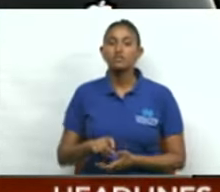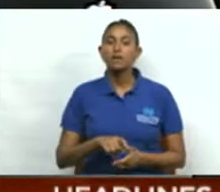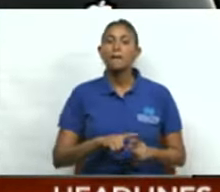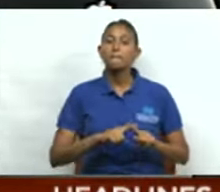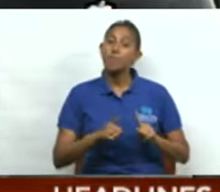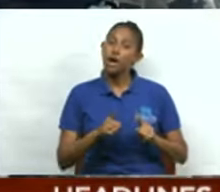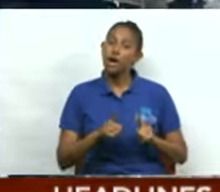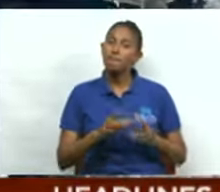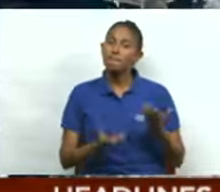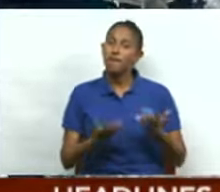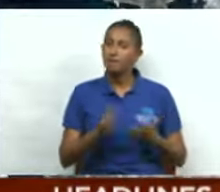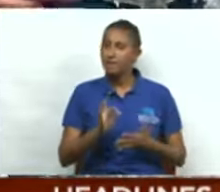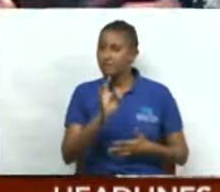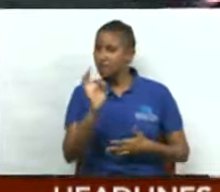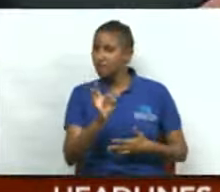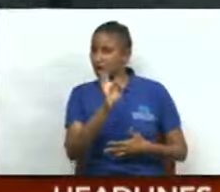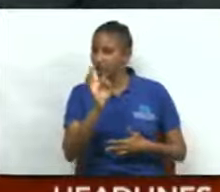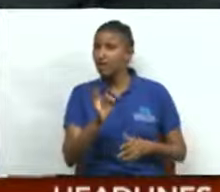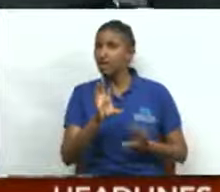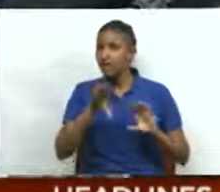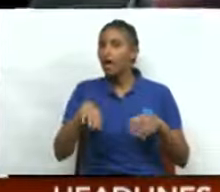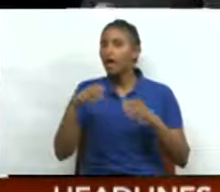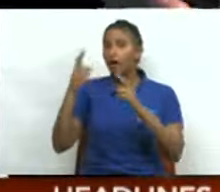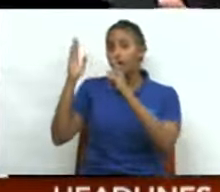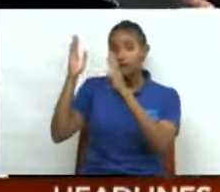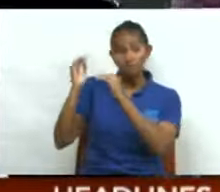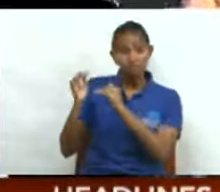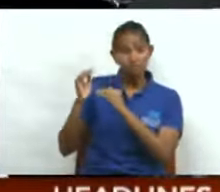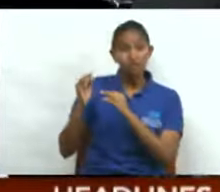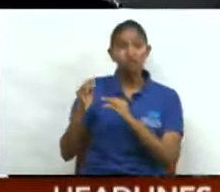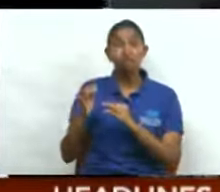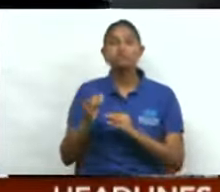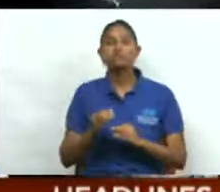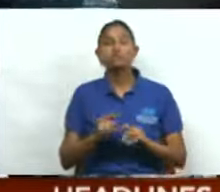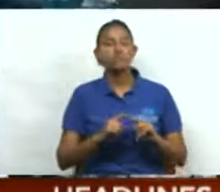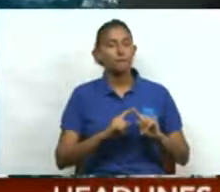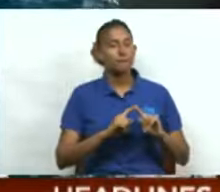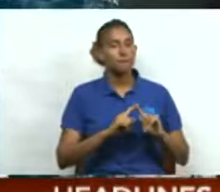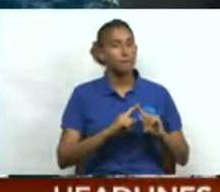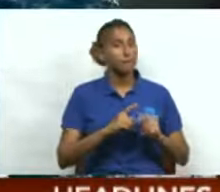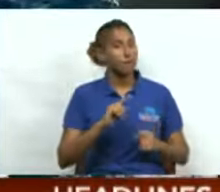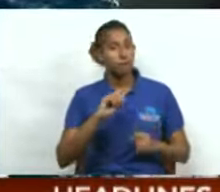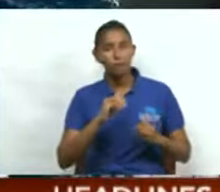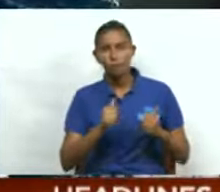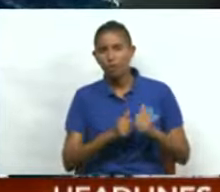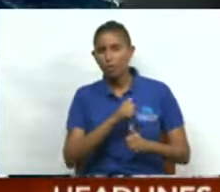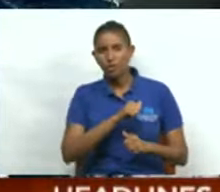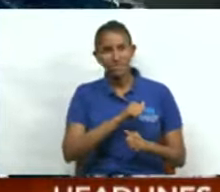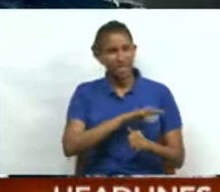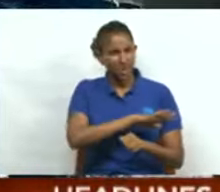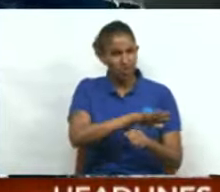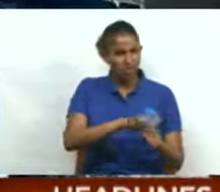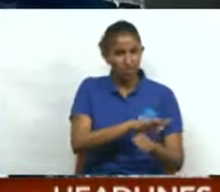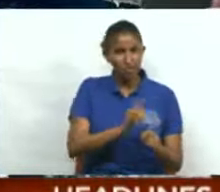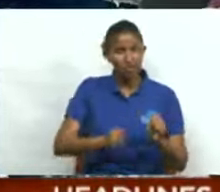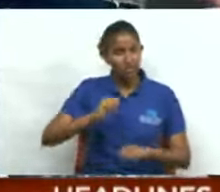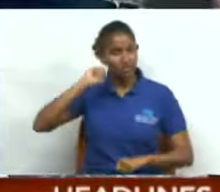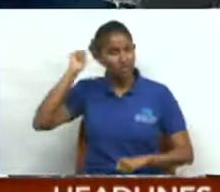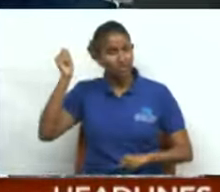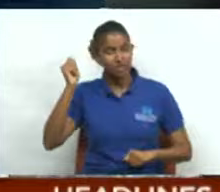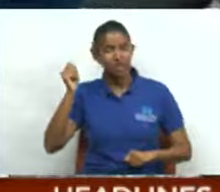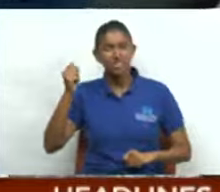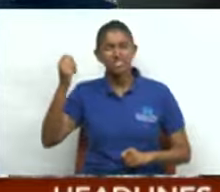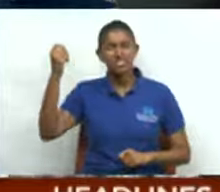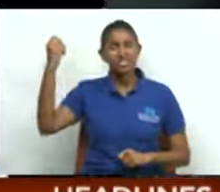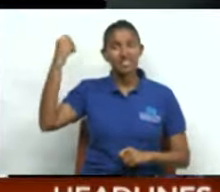me tell you what you can expect to come. Now, once again, most areas across Trinidad and Tobago experience predominantly sunny conditions